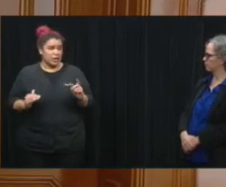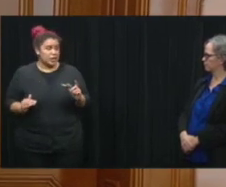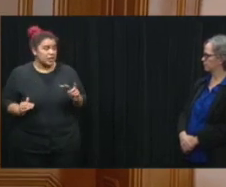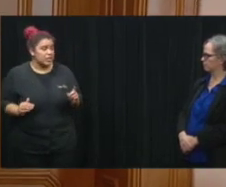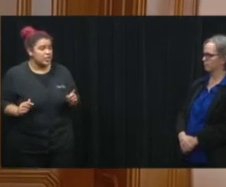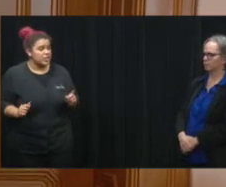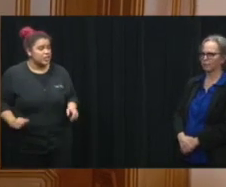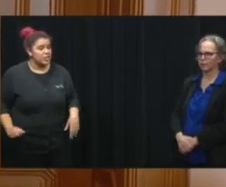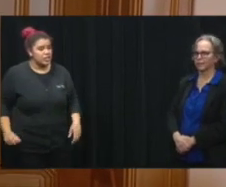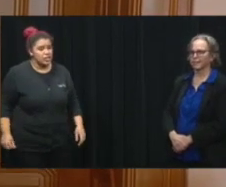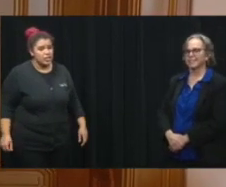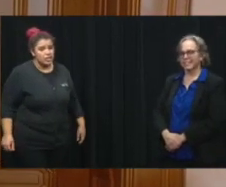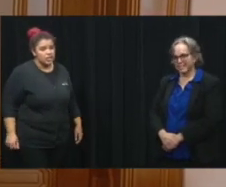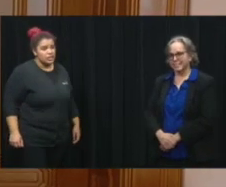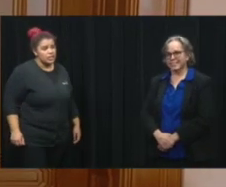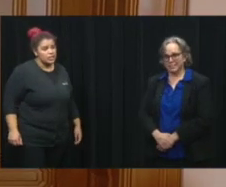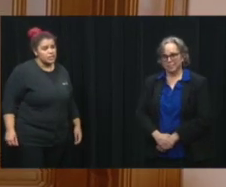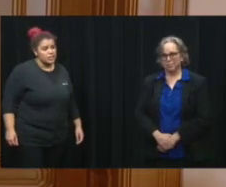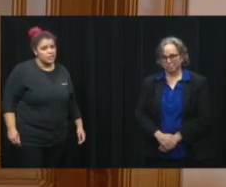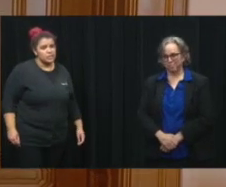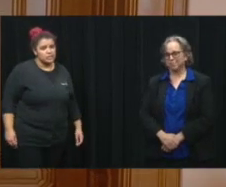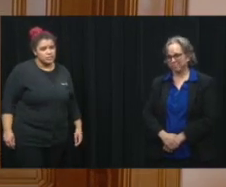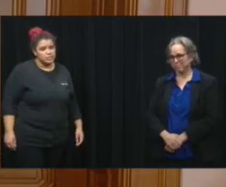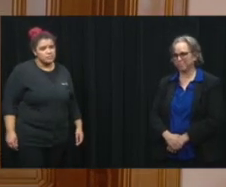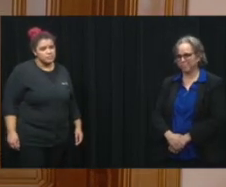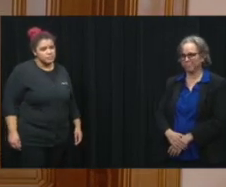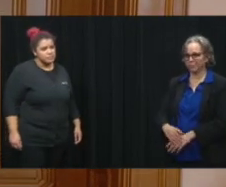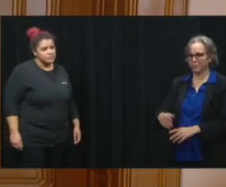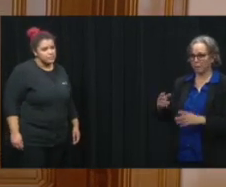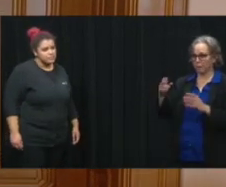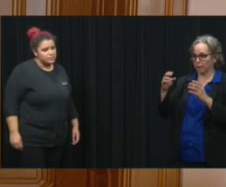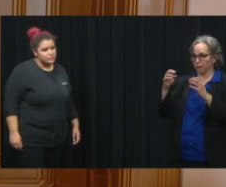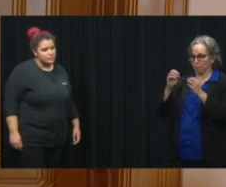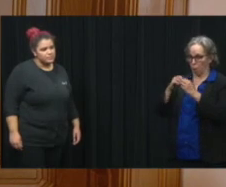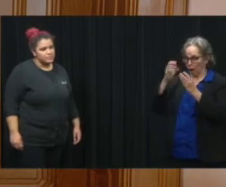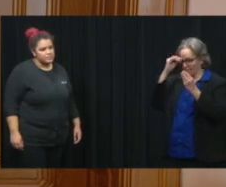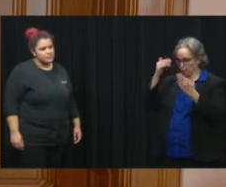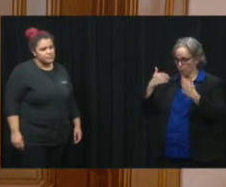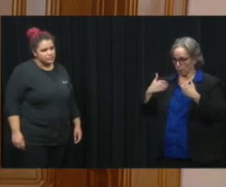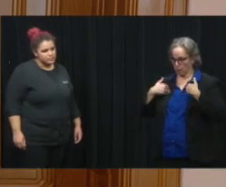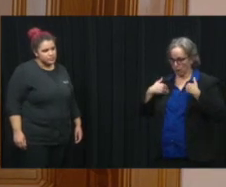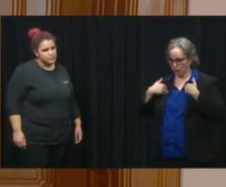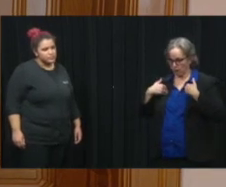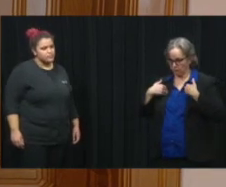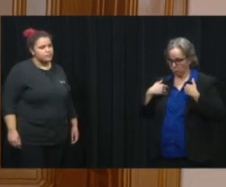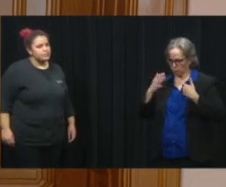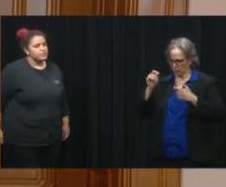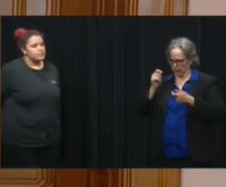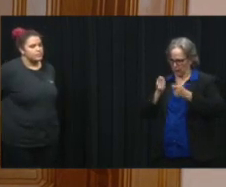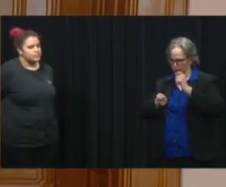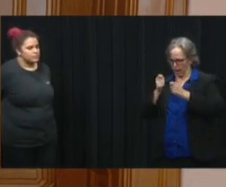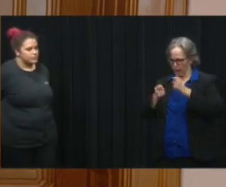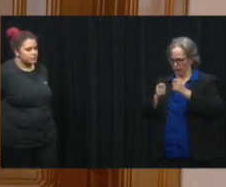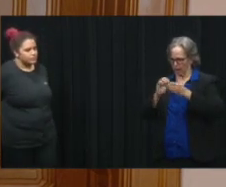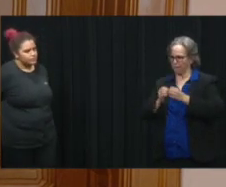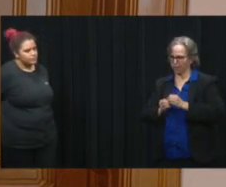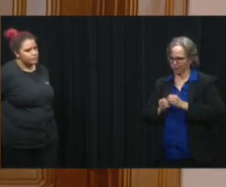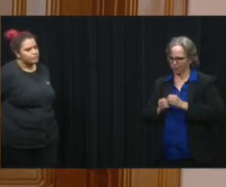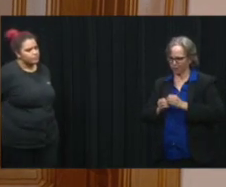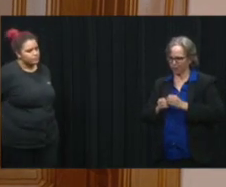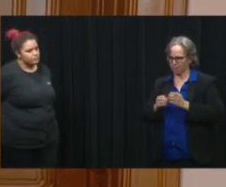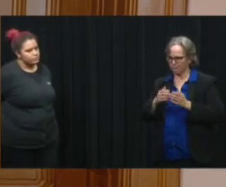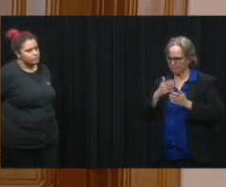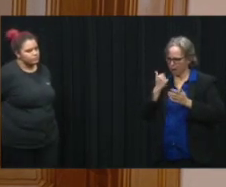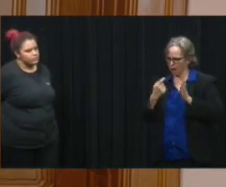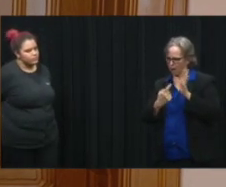can move as we know more information, and the more facts we get, the better the modeling becomes. But it